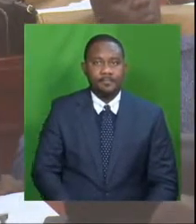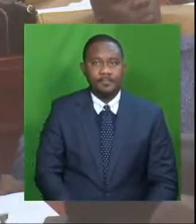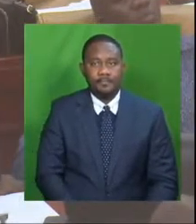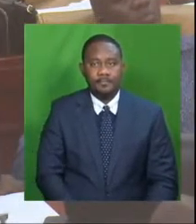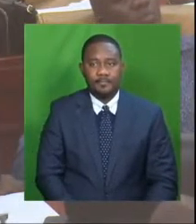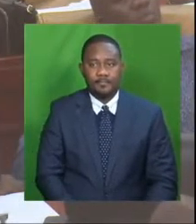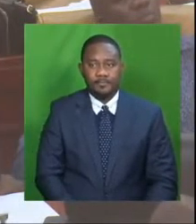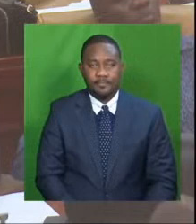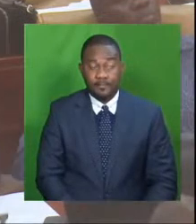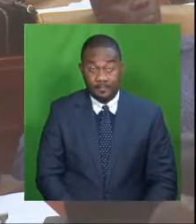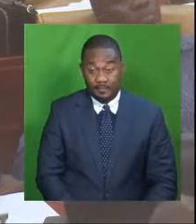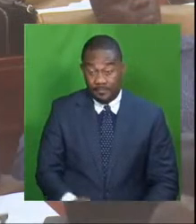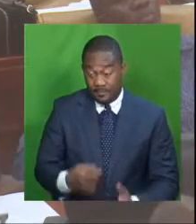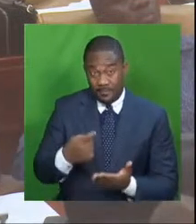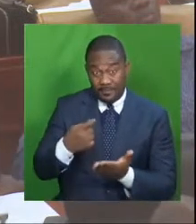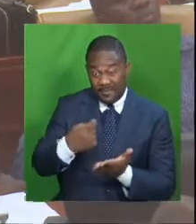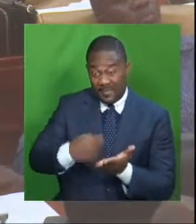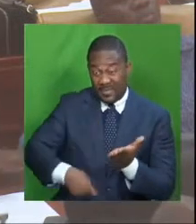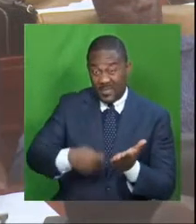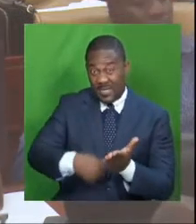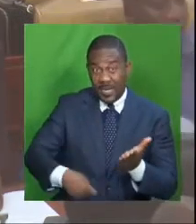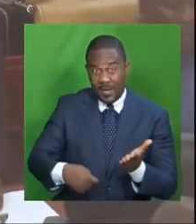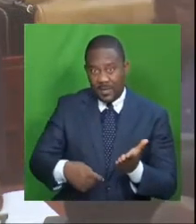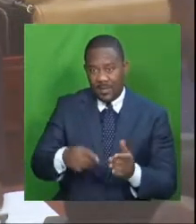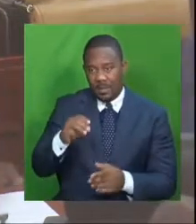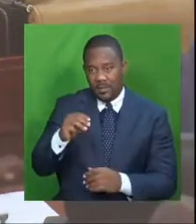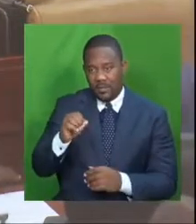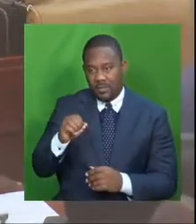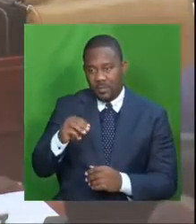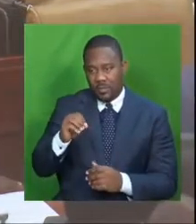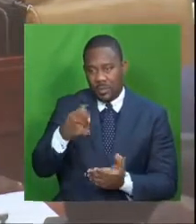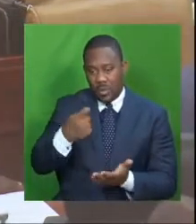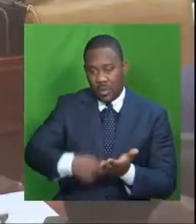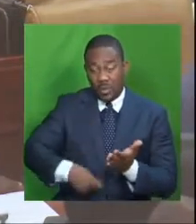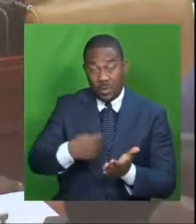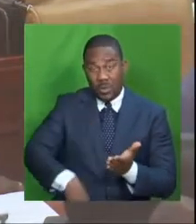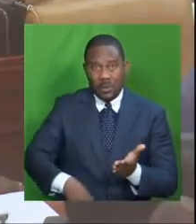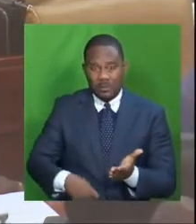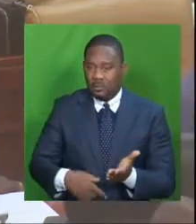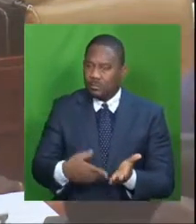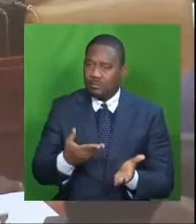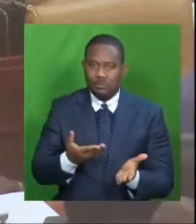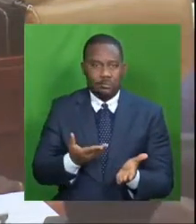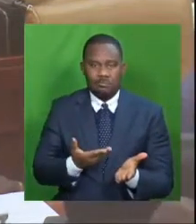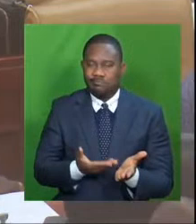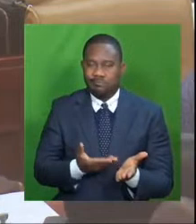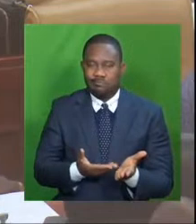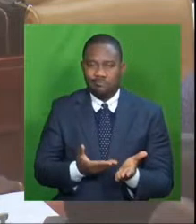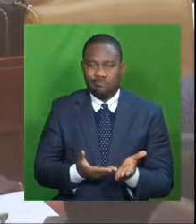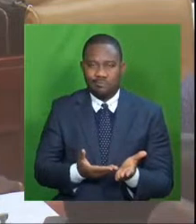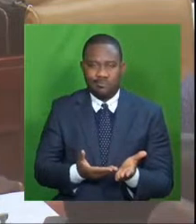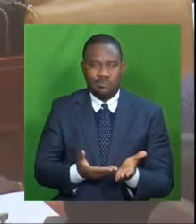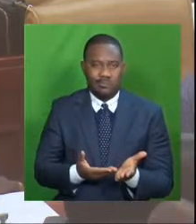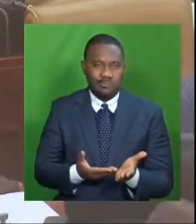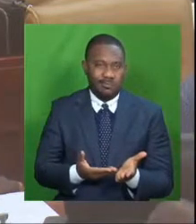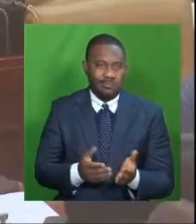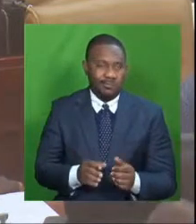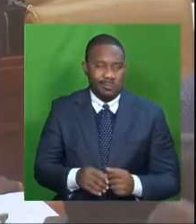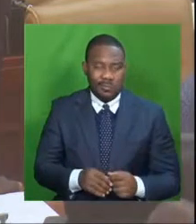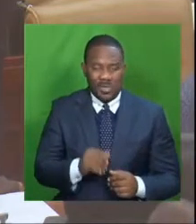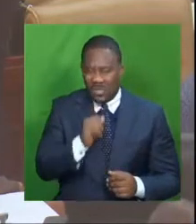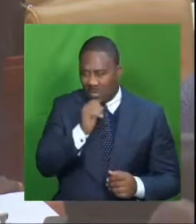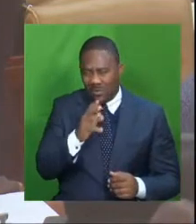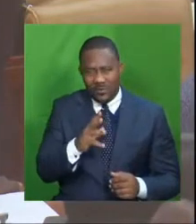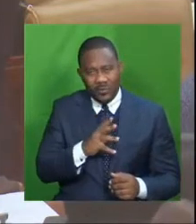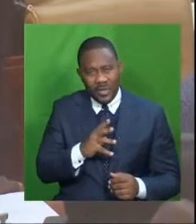that this mobile money tax that we have been called upon to approve is rather a tax on medium of exchange,